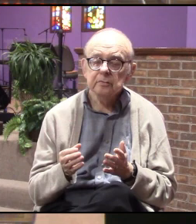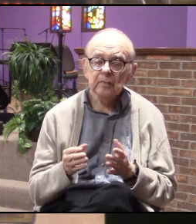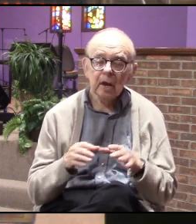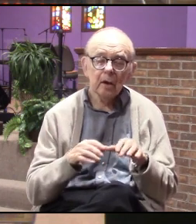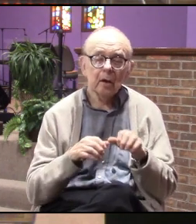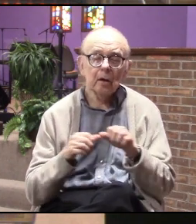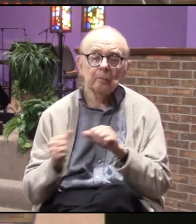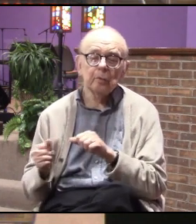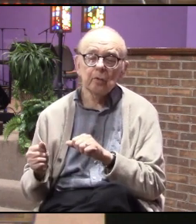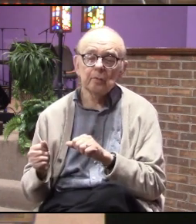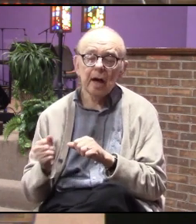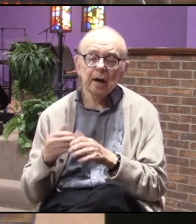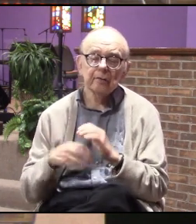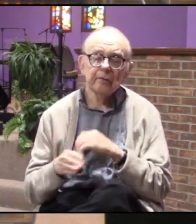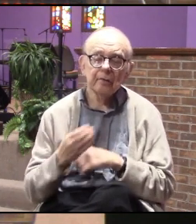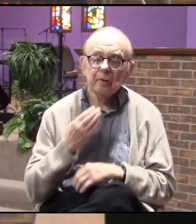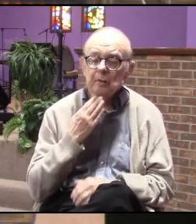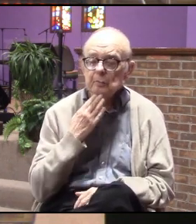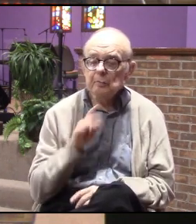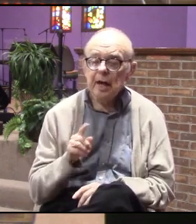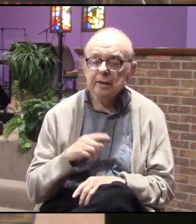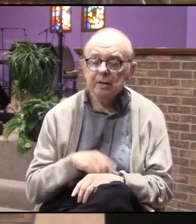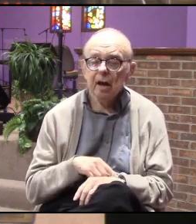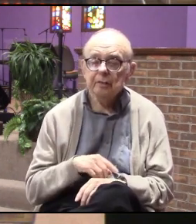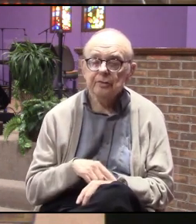pulls them out of a funk.